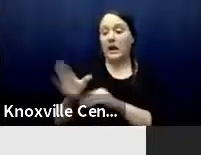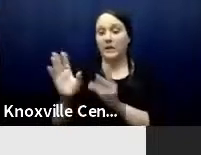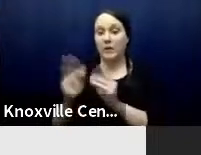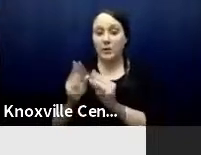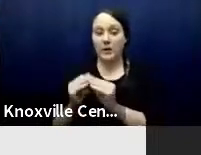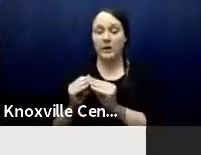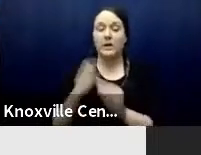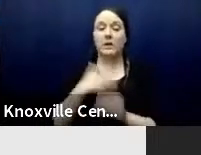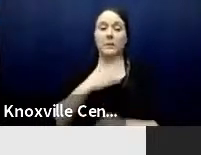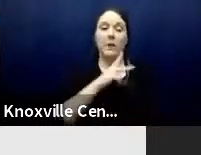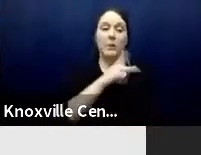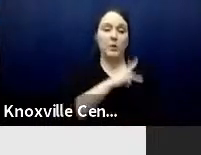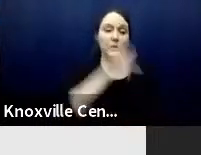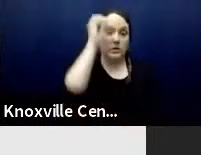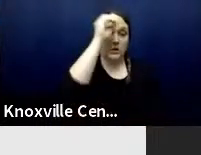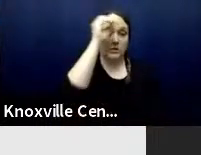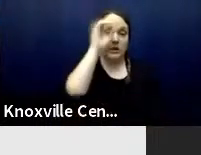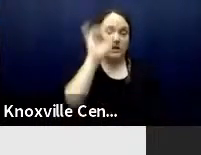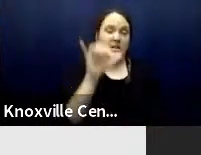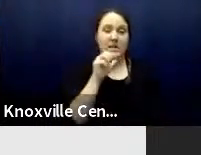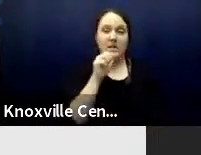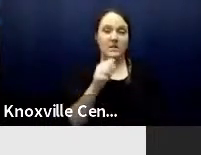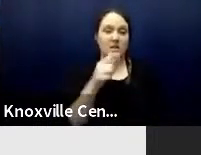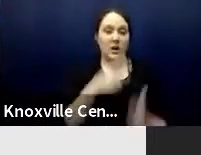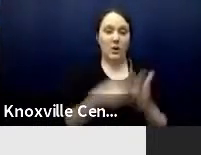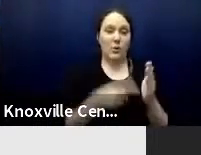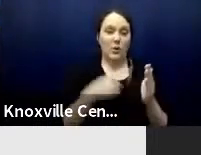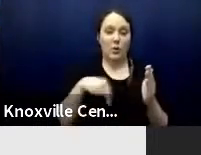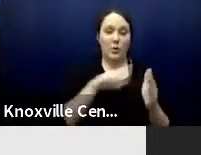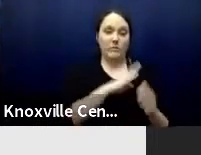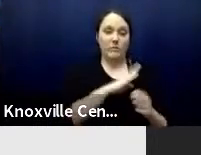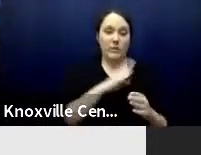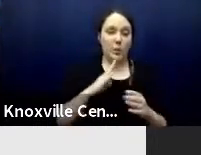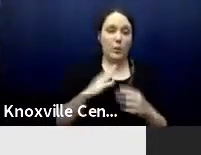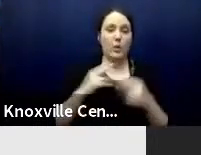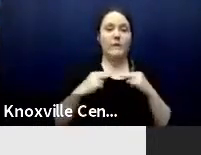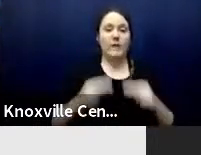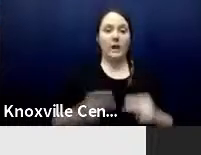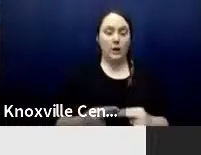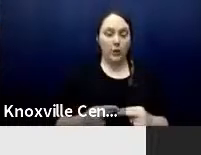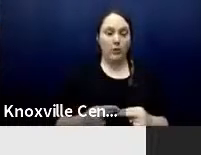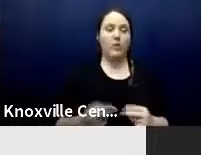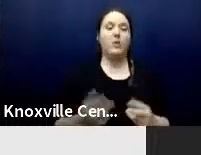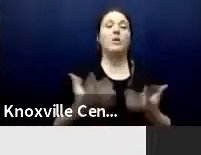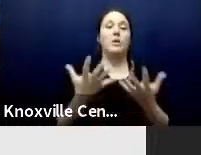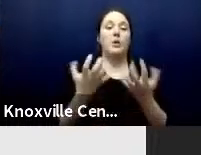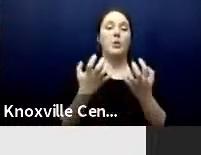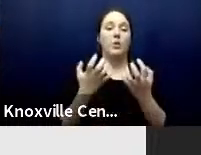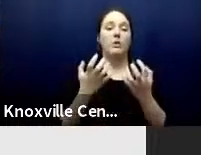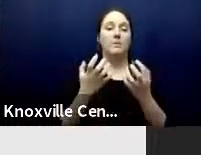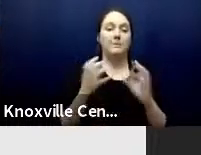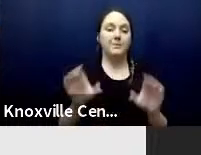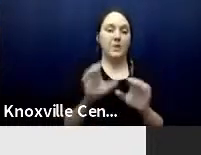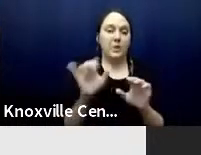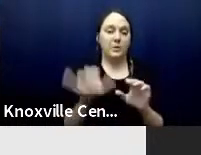My personal feeling was that was not necessarily what we as the Board of Health would want to go